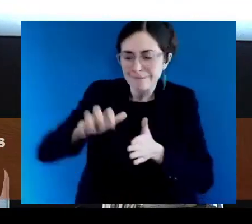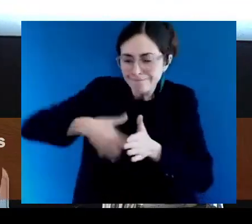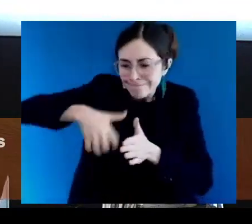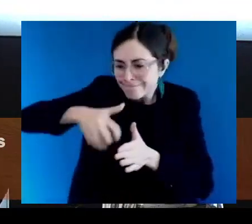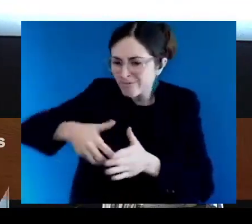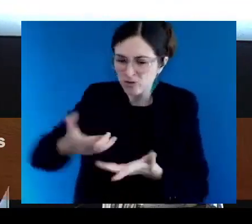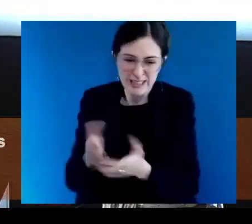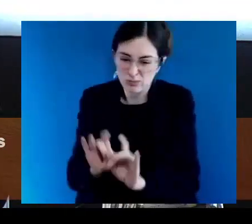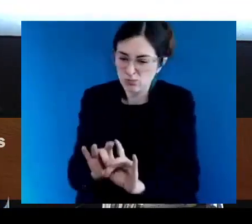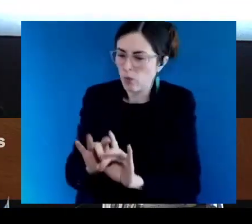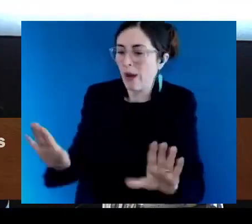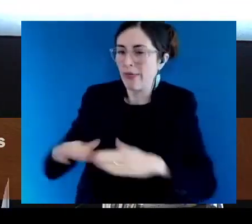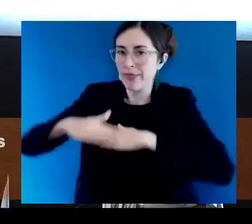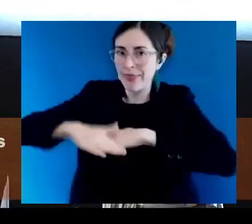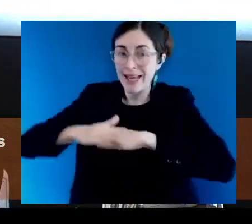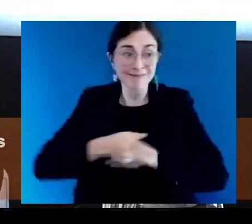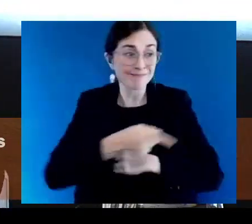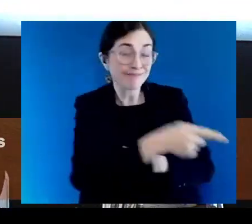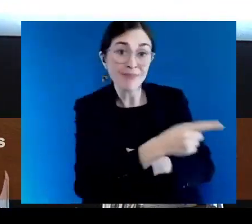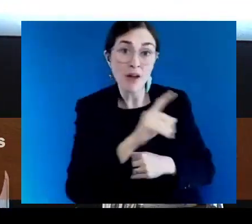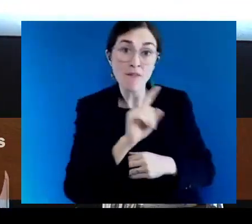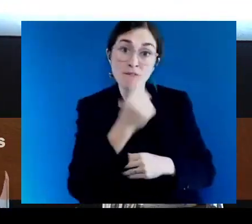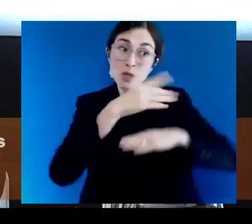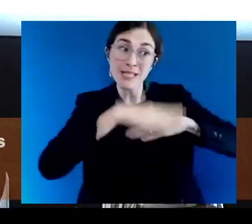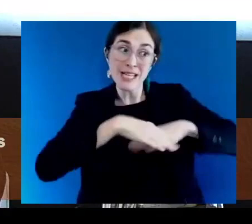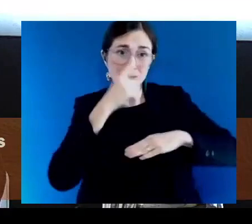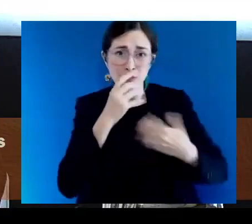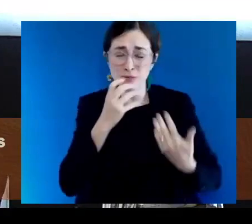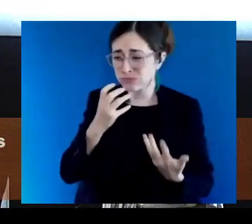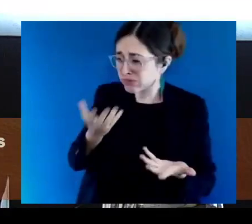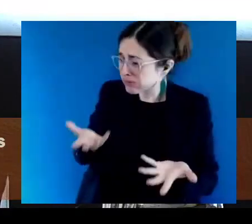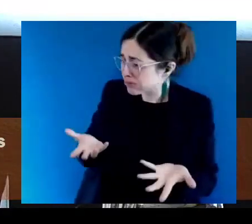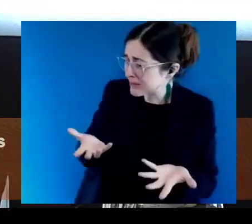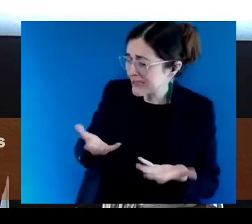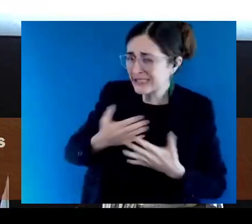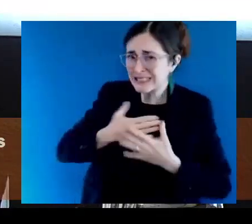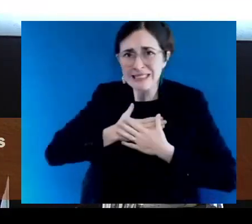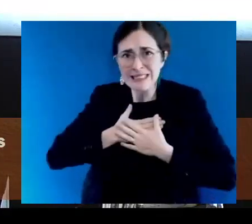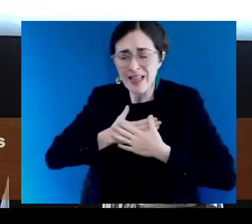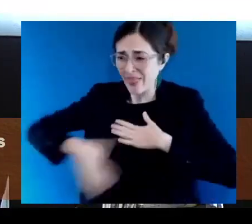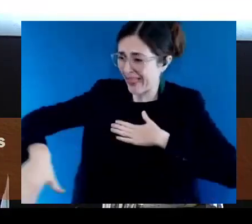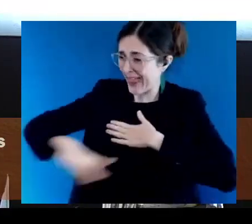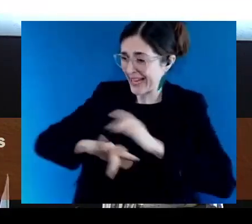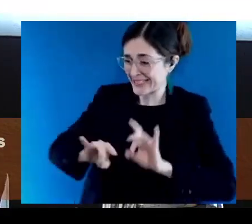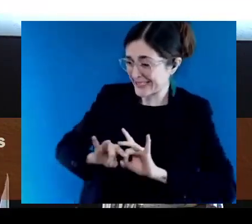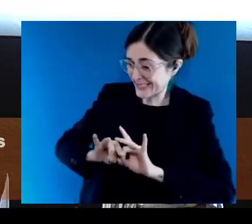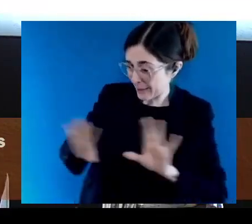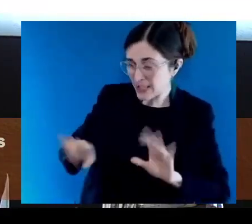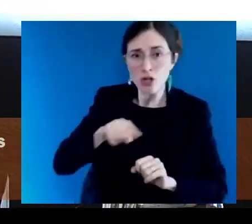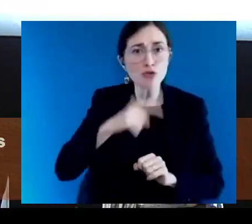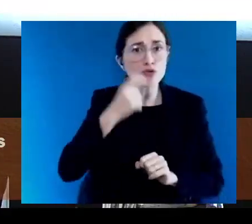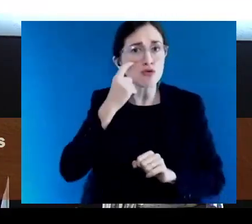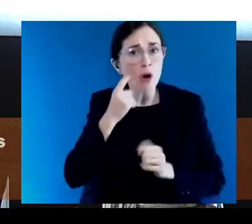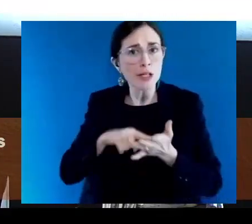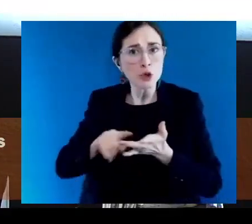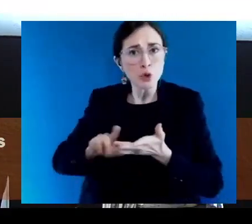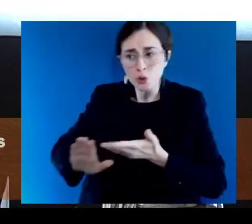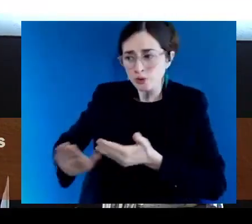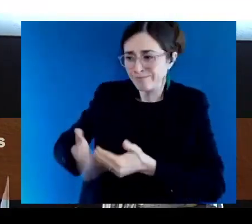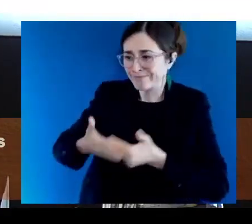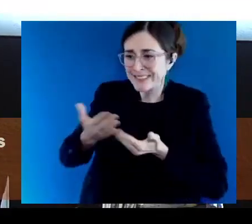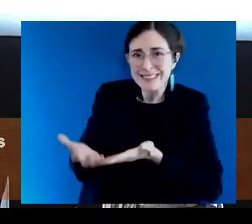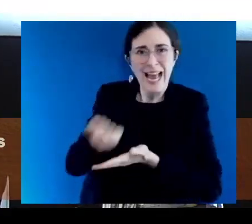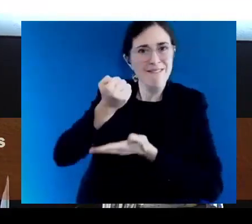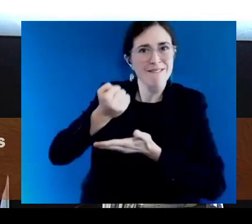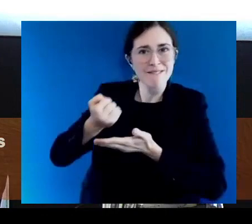firm views about the damage that has been done through mining activities. But in recent times, there